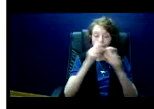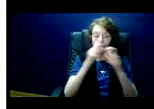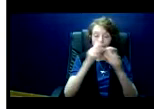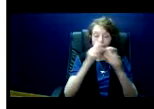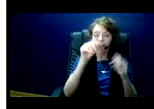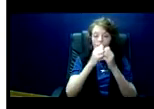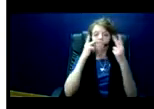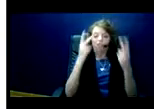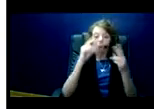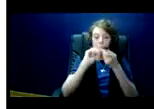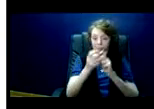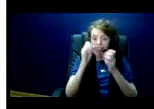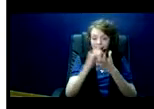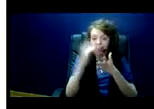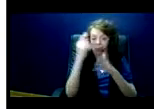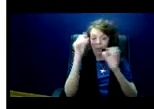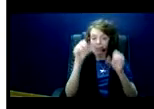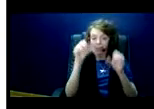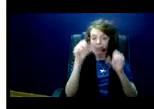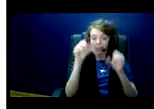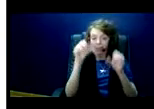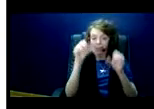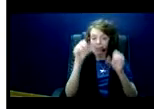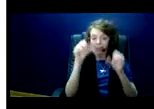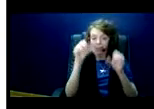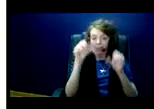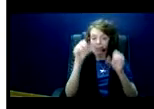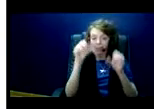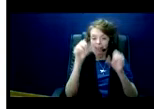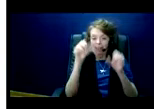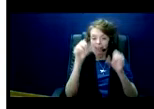models someone can take on with regard to choreography.